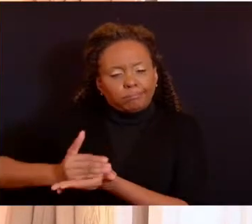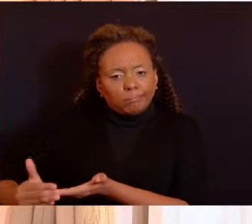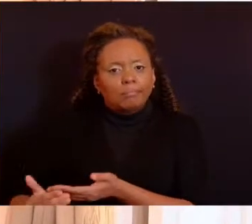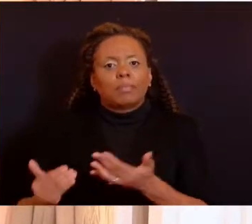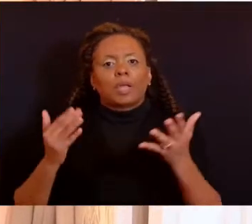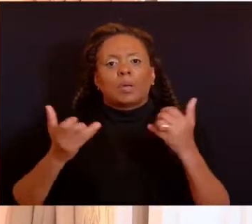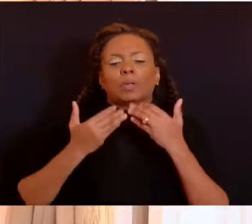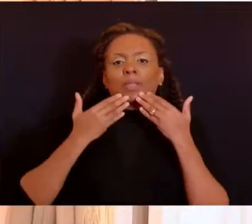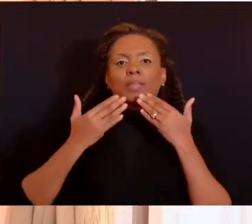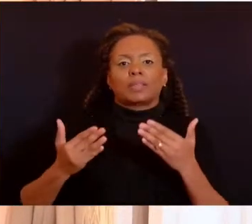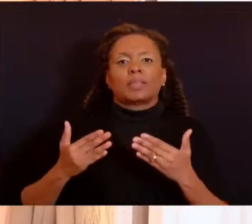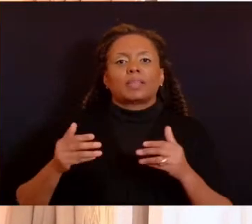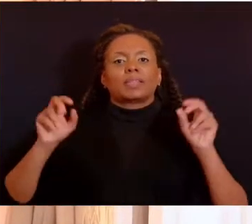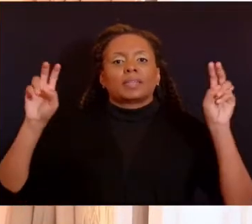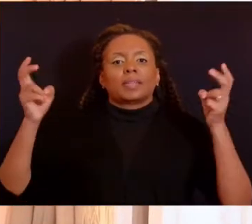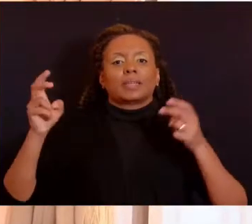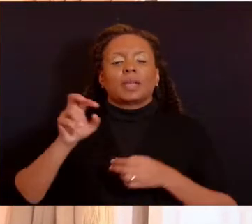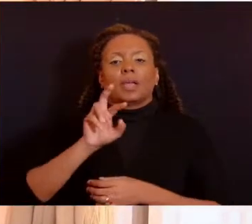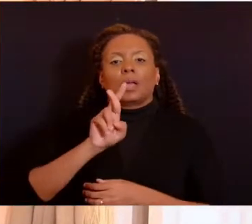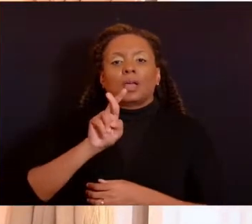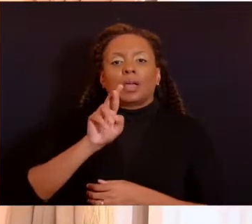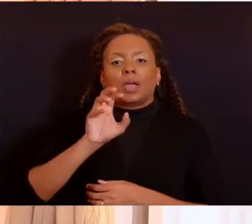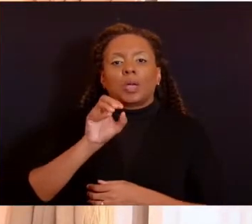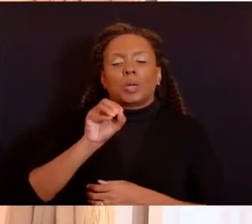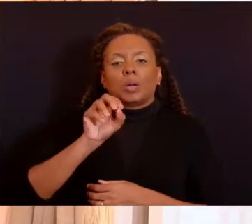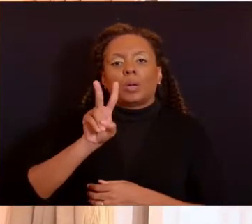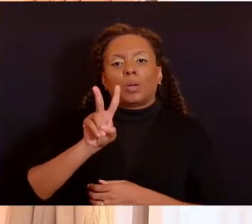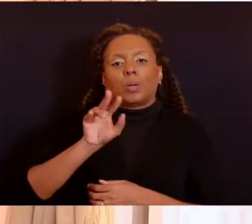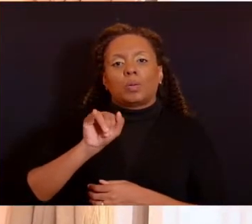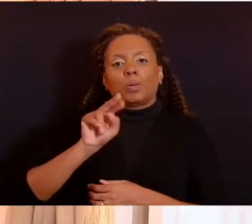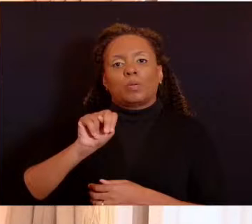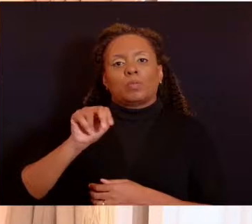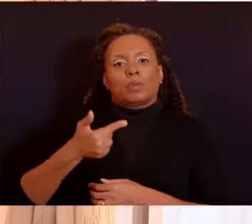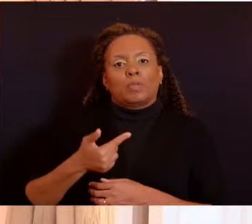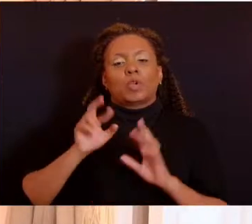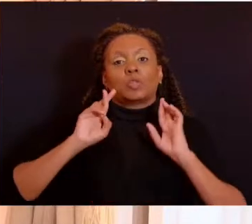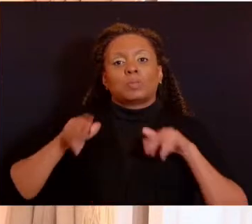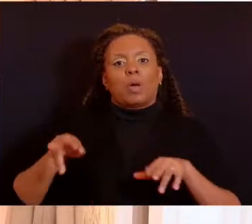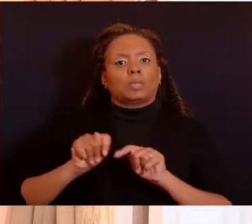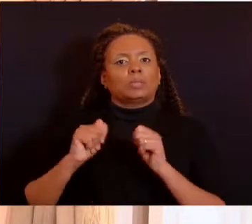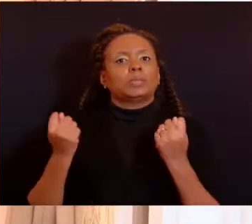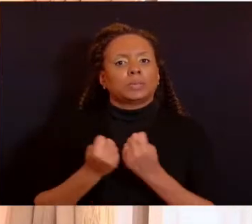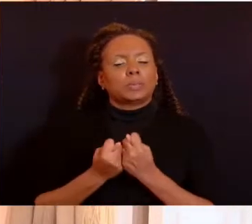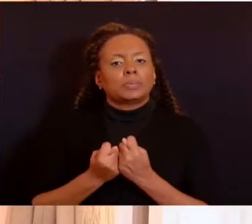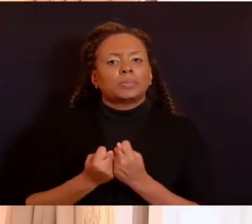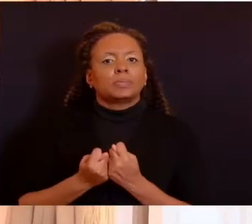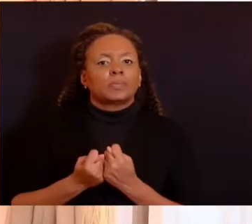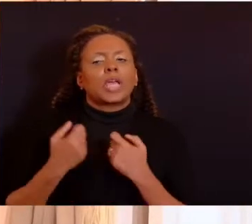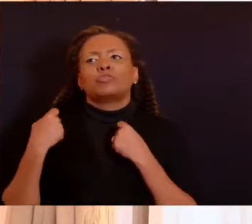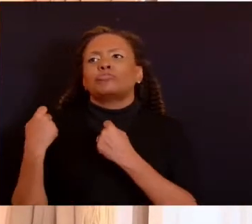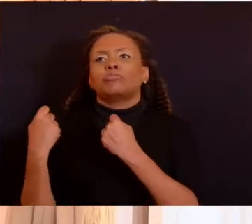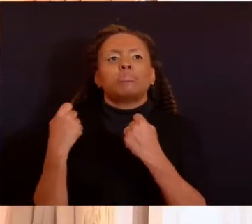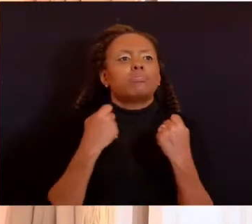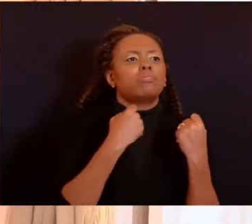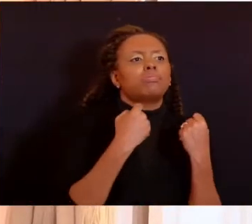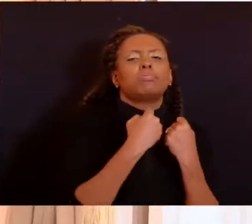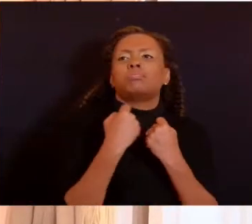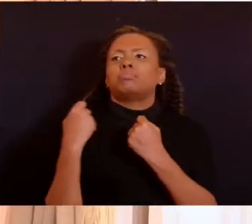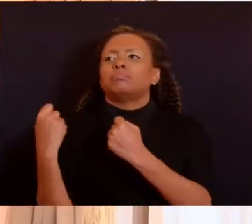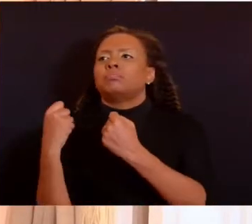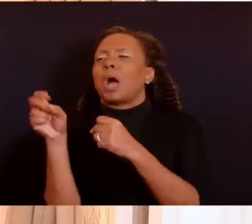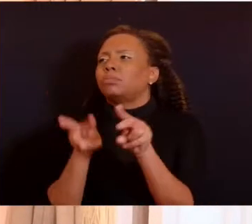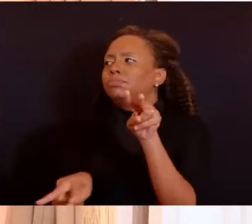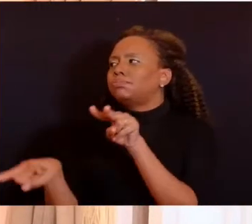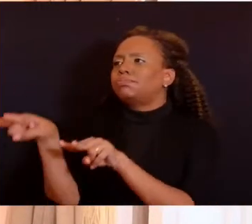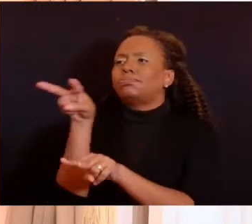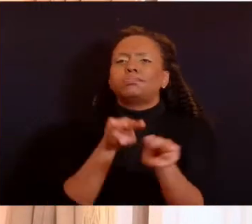response team. We don't thank them enough. In my view, this is a group of persons who continue to come to the needs of this country